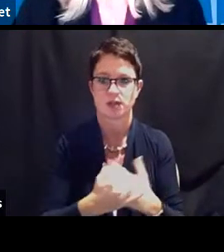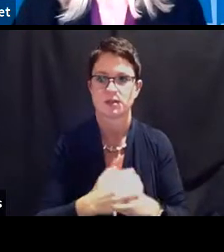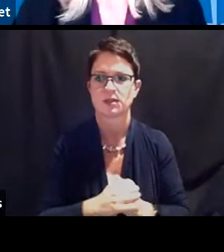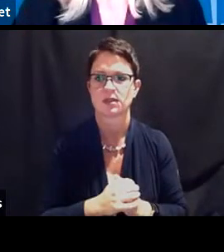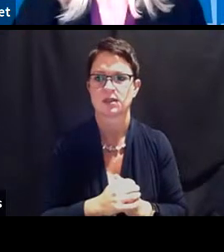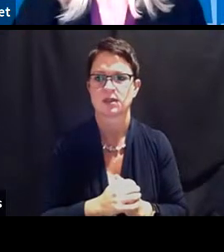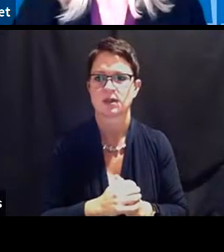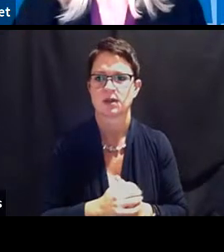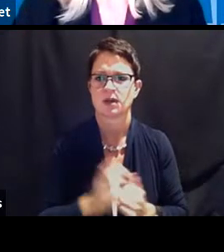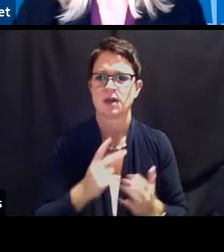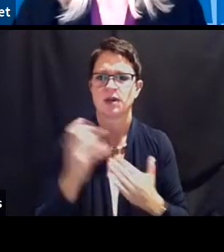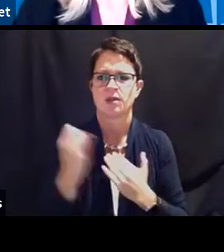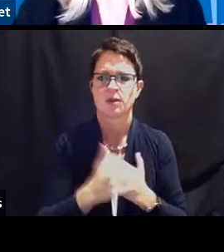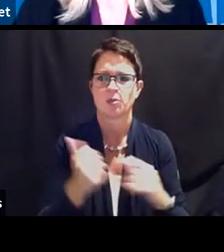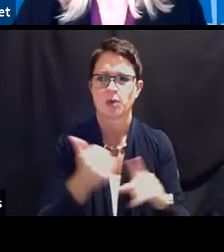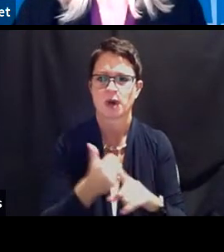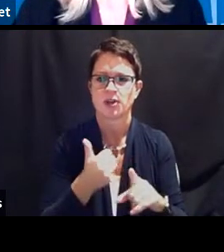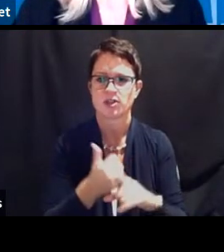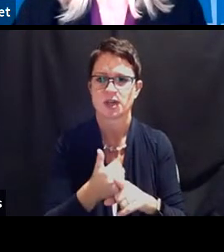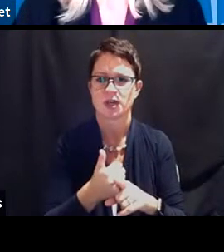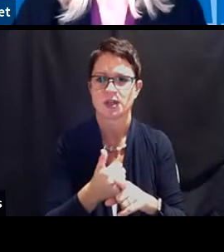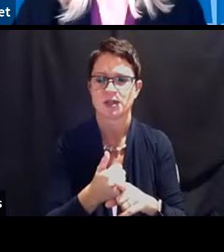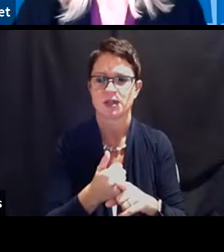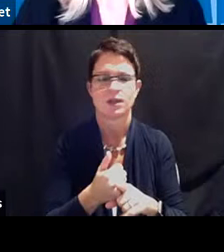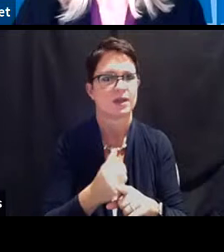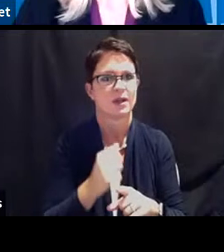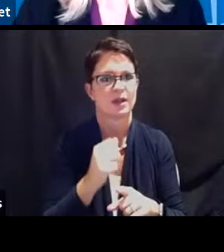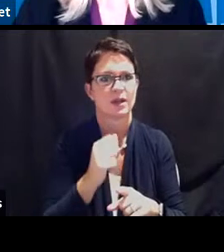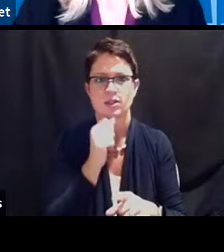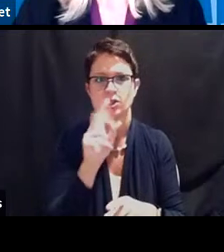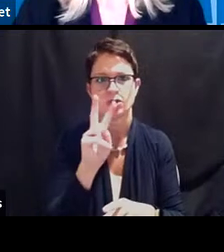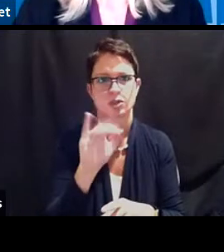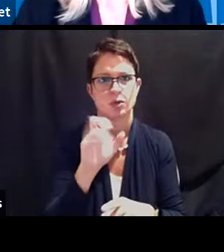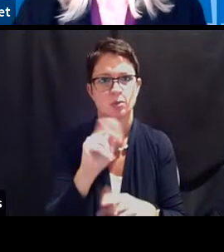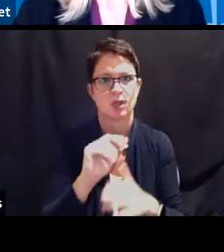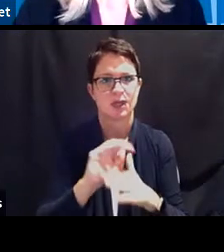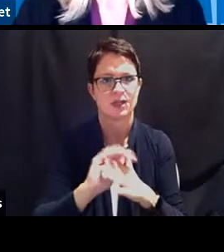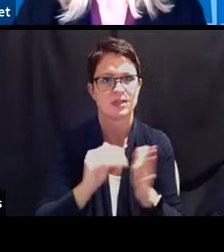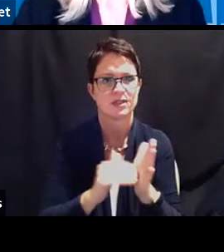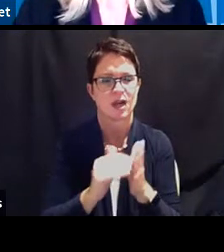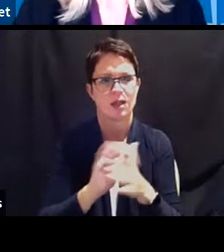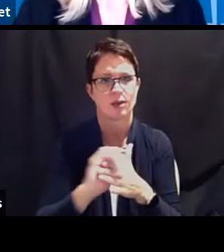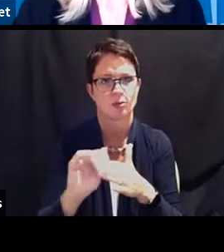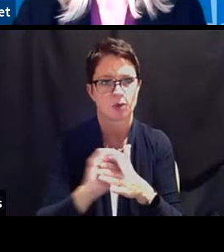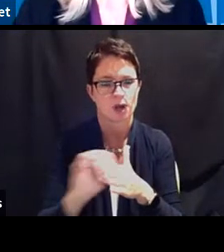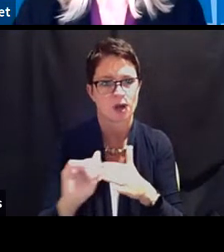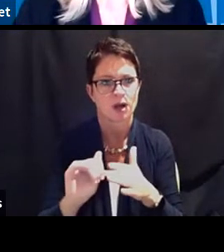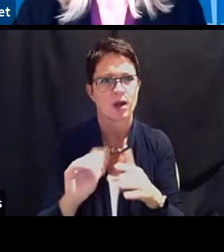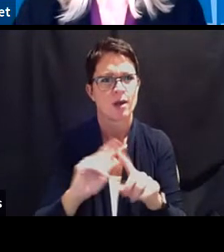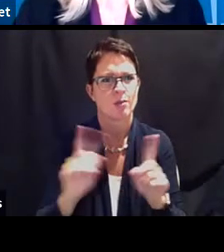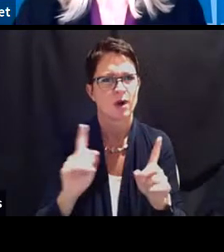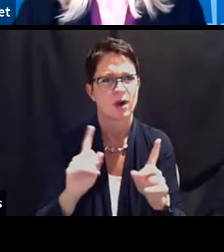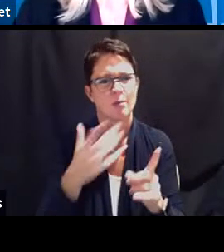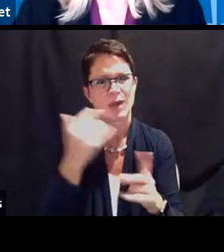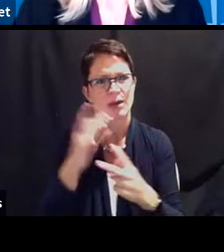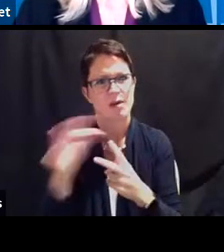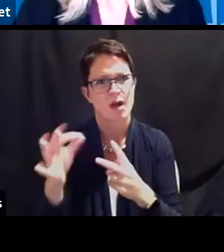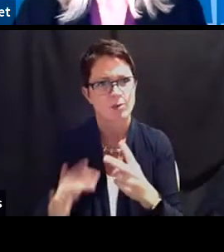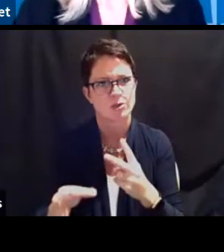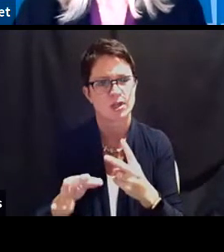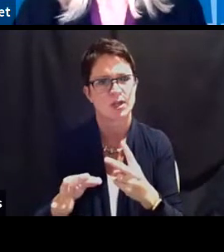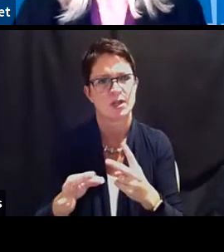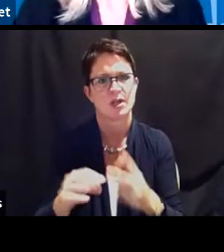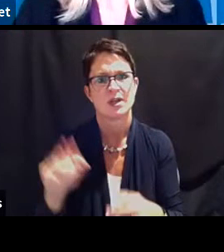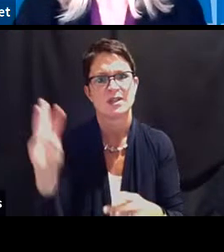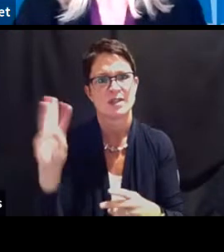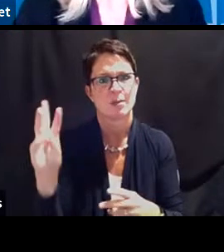This project is not worthwhile. It's a $2 billion project where a much better option would be extending the N or